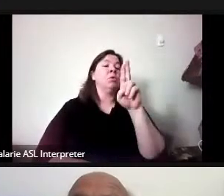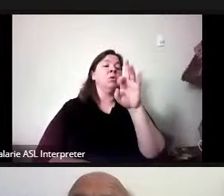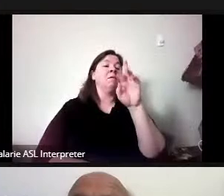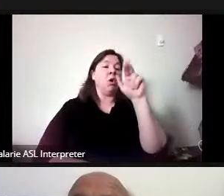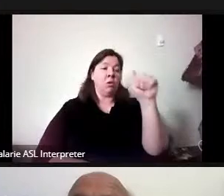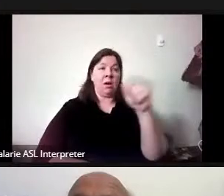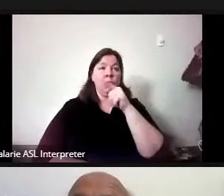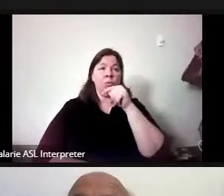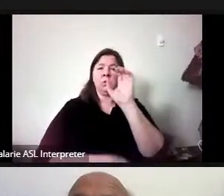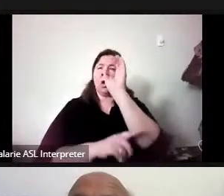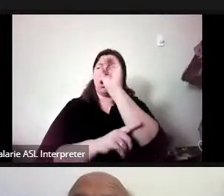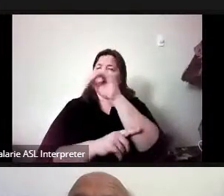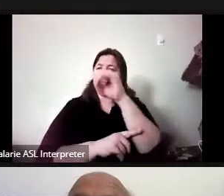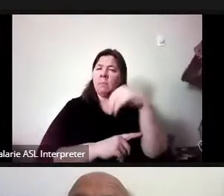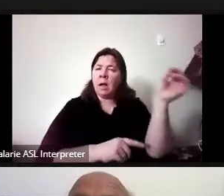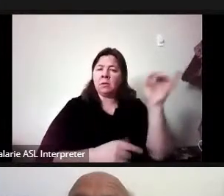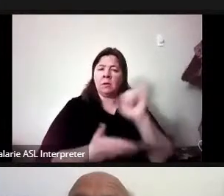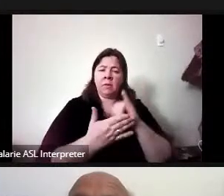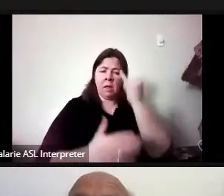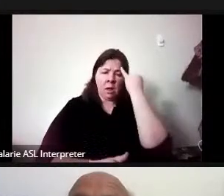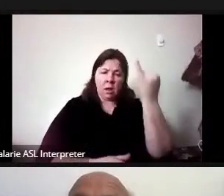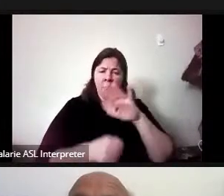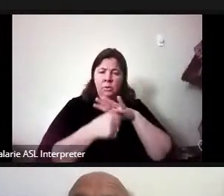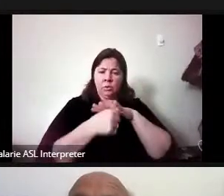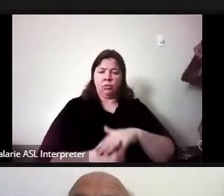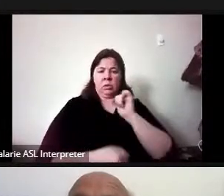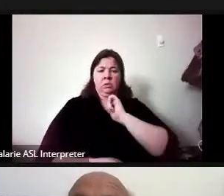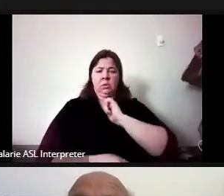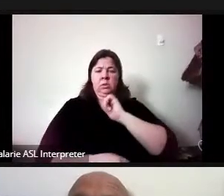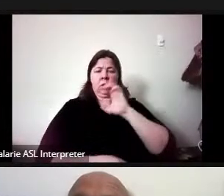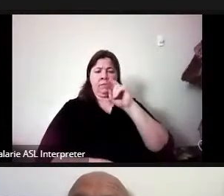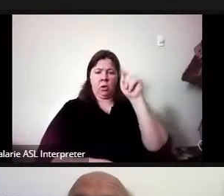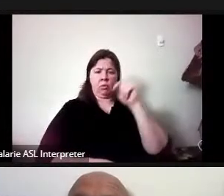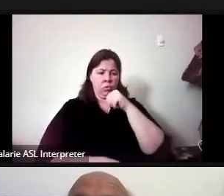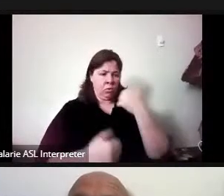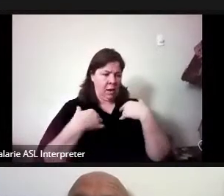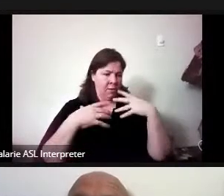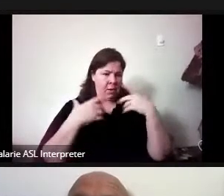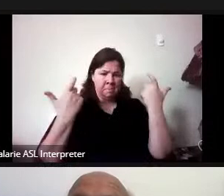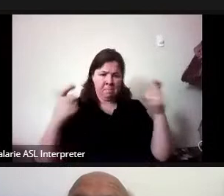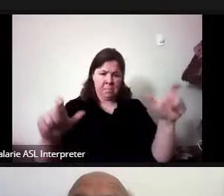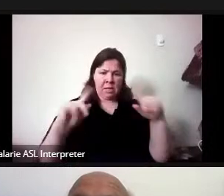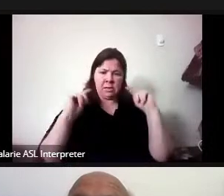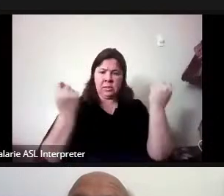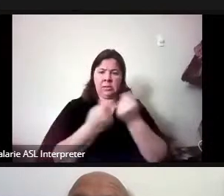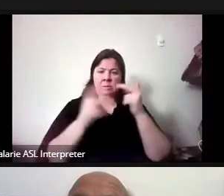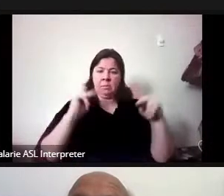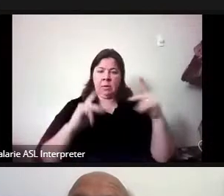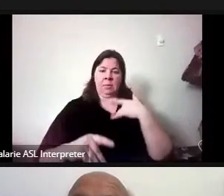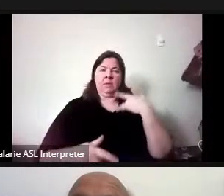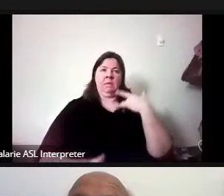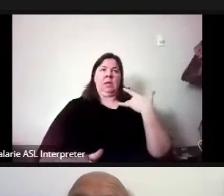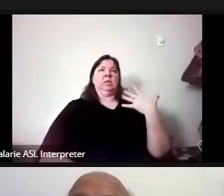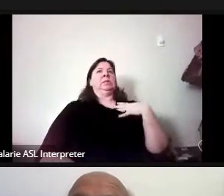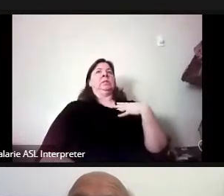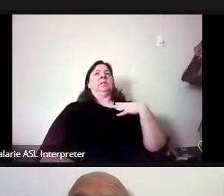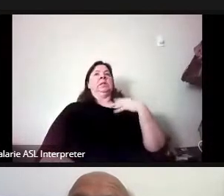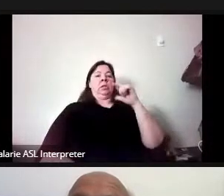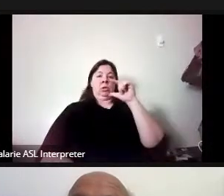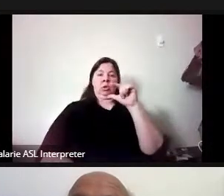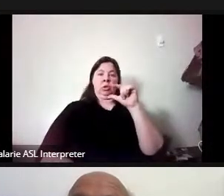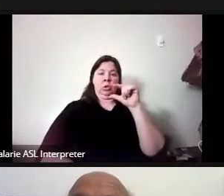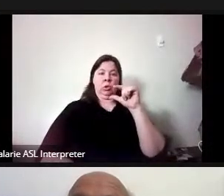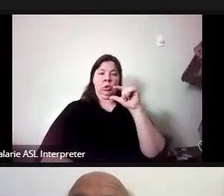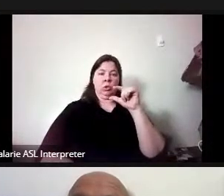so this whole idea of stressing ourselves out, I don't have a large team, like I'm sure people on here now. GURSMINDER